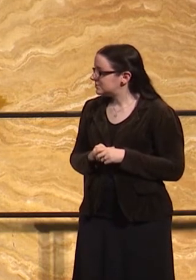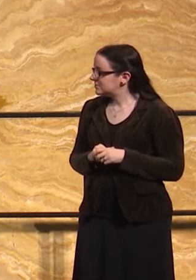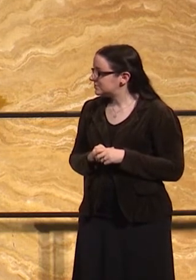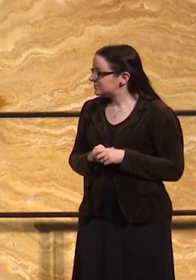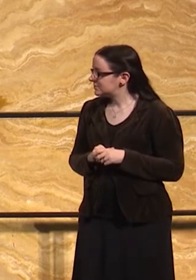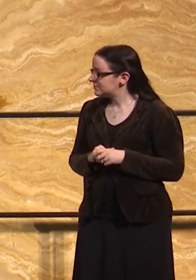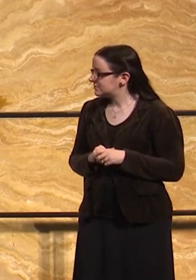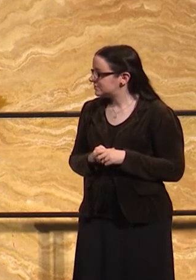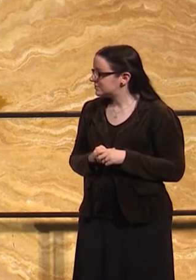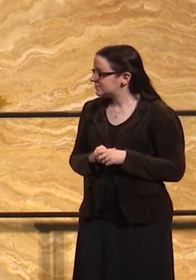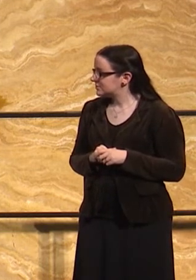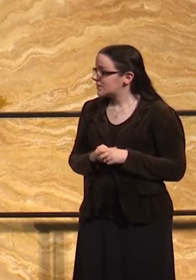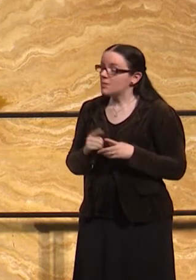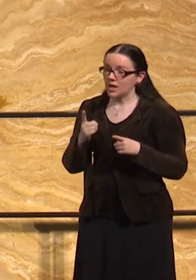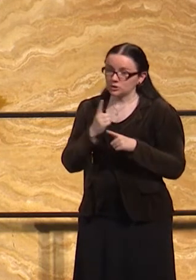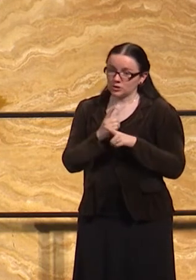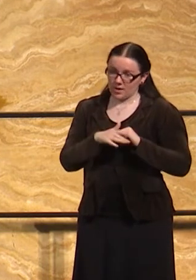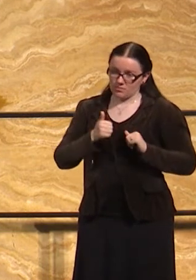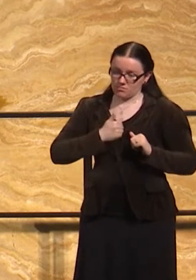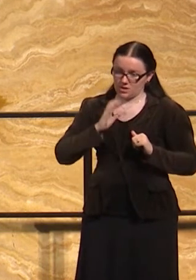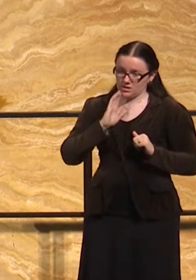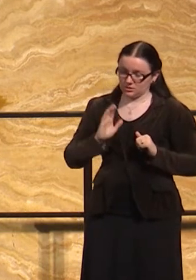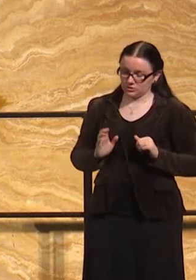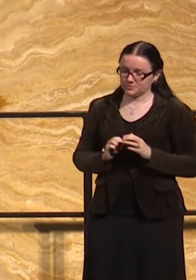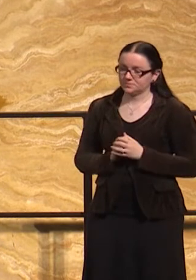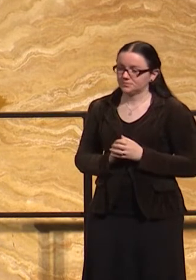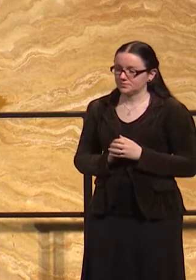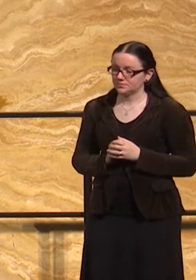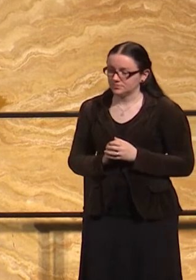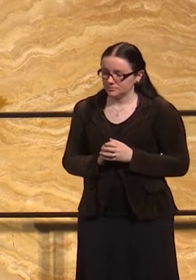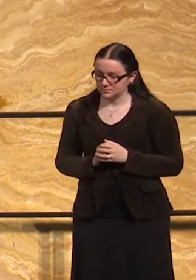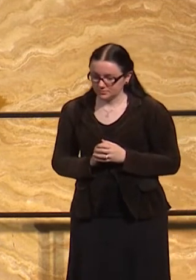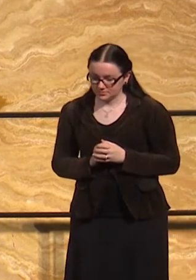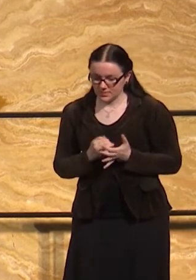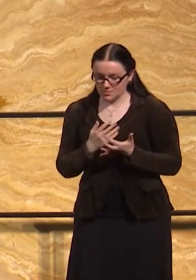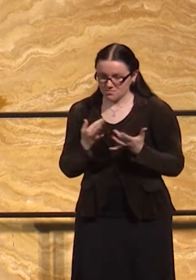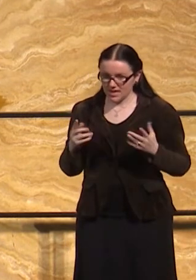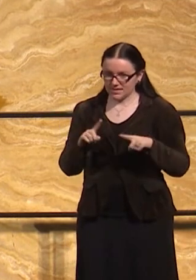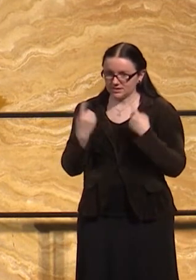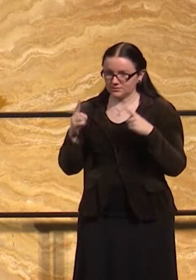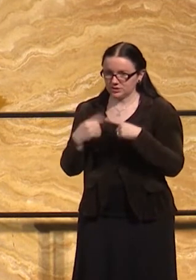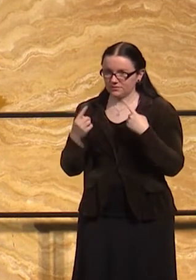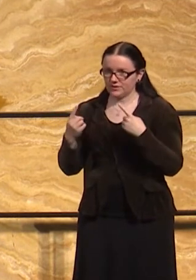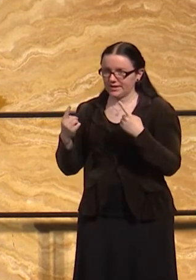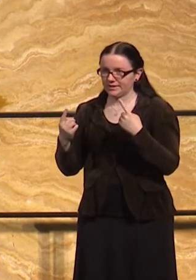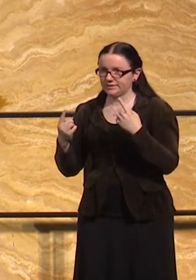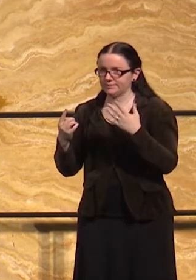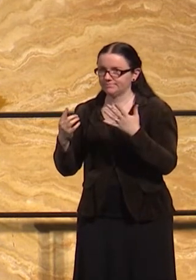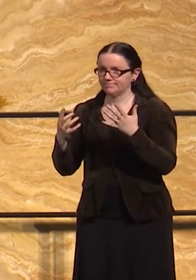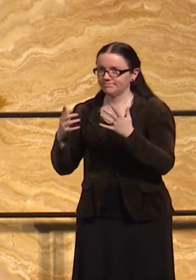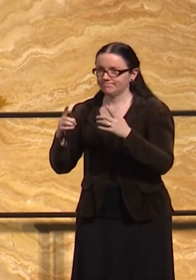in relation to Timor-Leste, many factors contributed to the